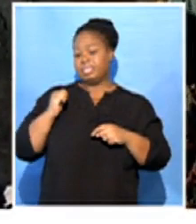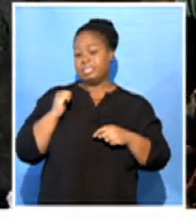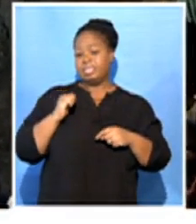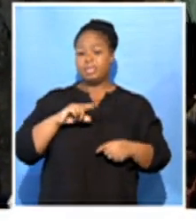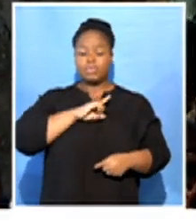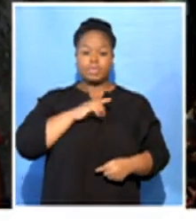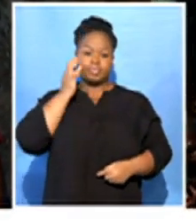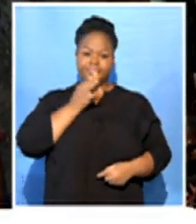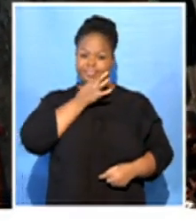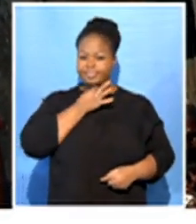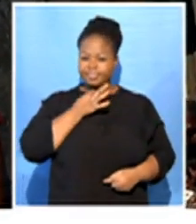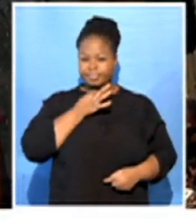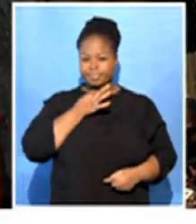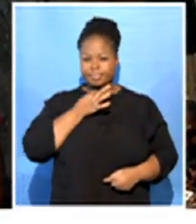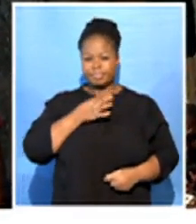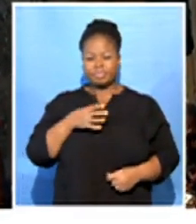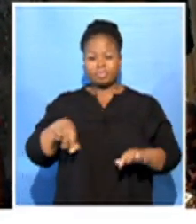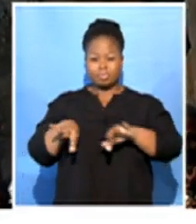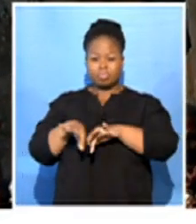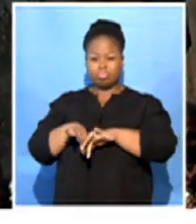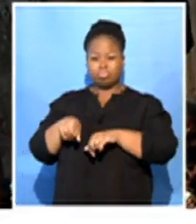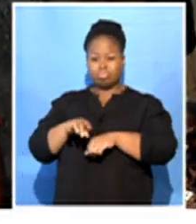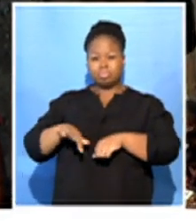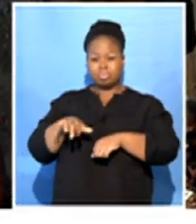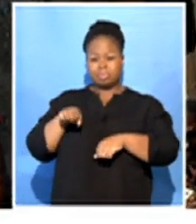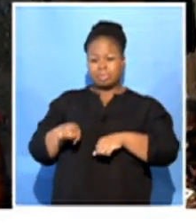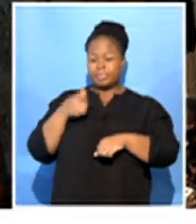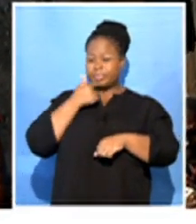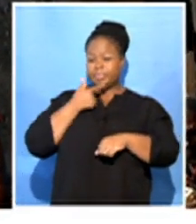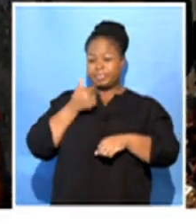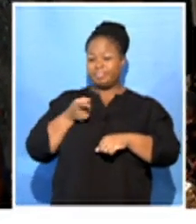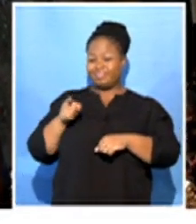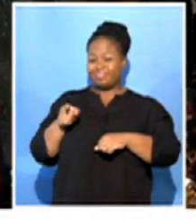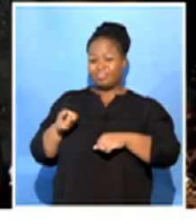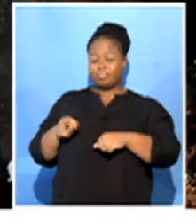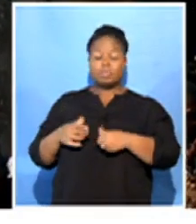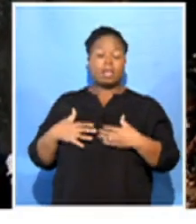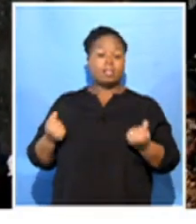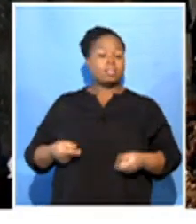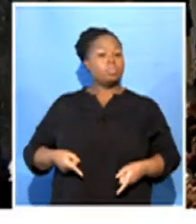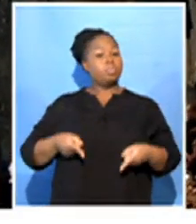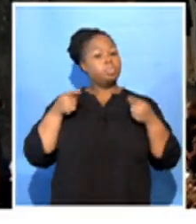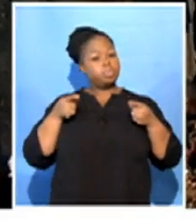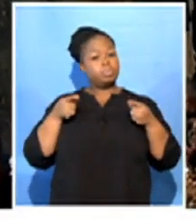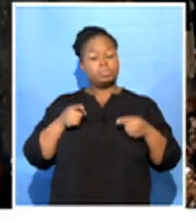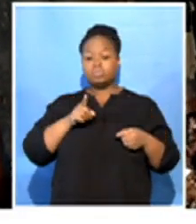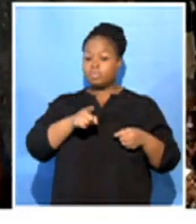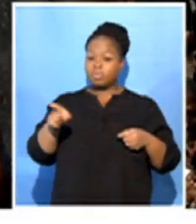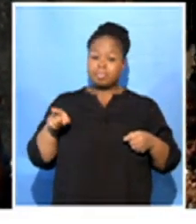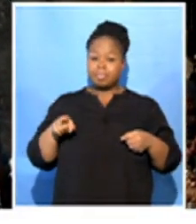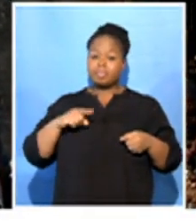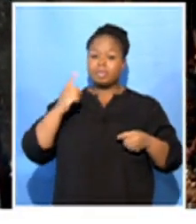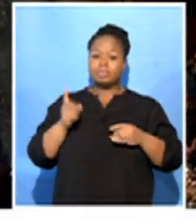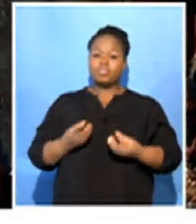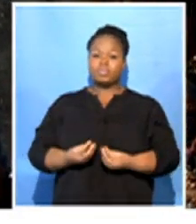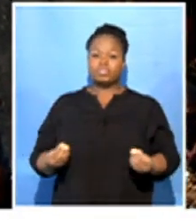yesterday, they were saying that there is a rubbish tip just nearby that is a health hazard for them